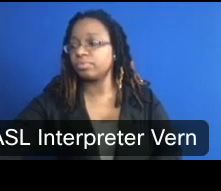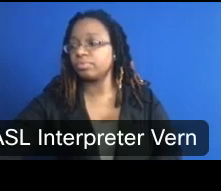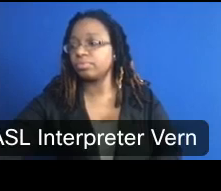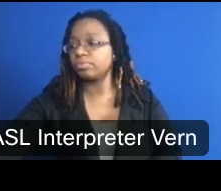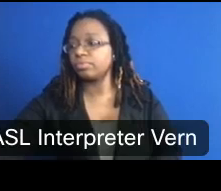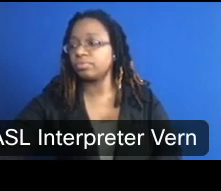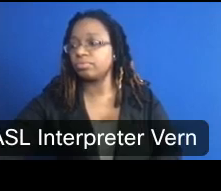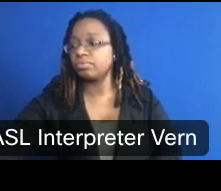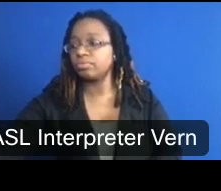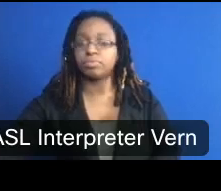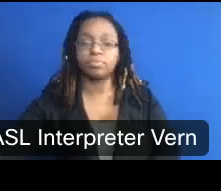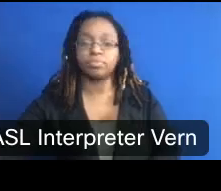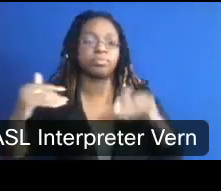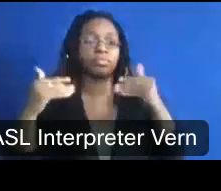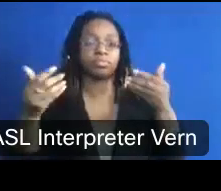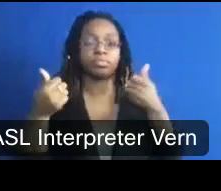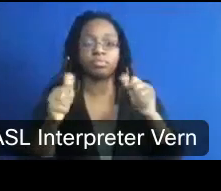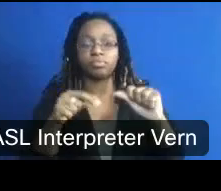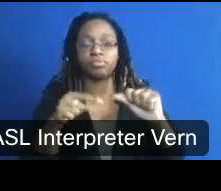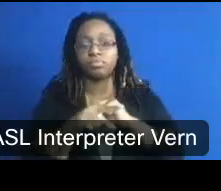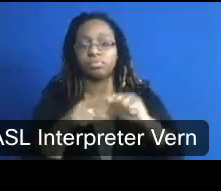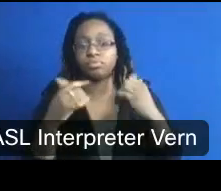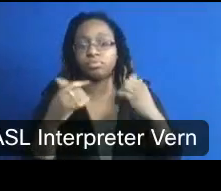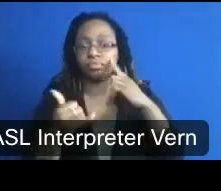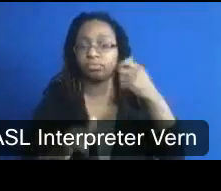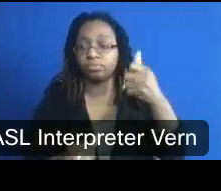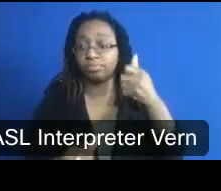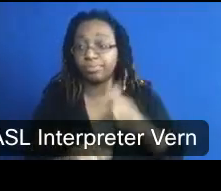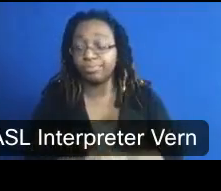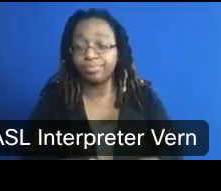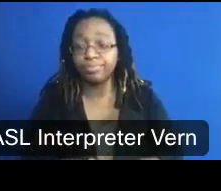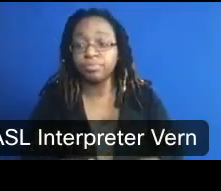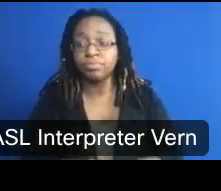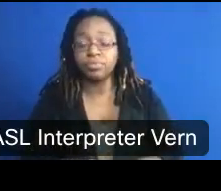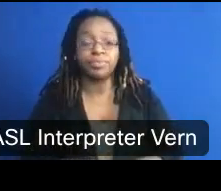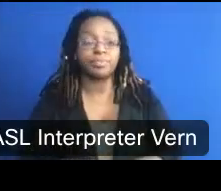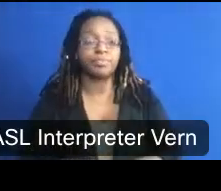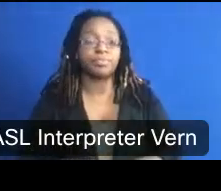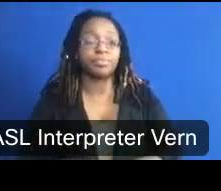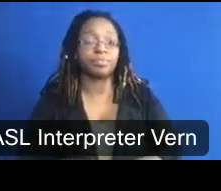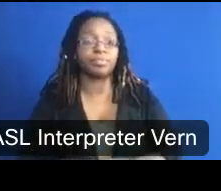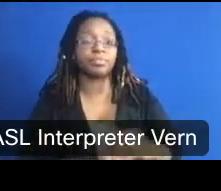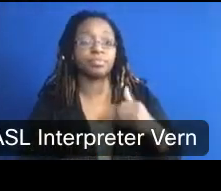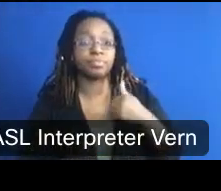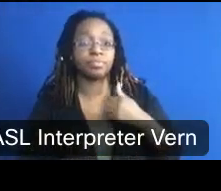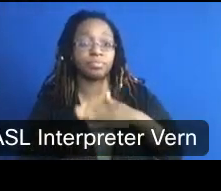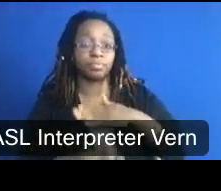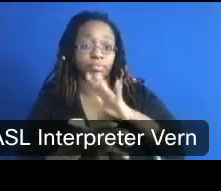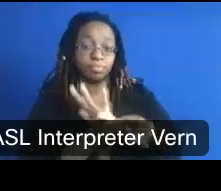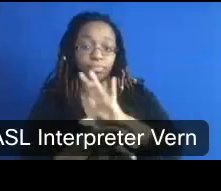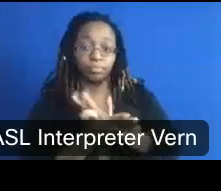and try it for ourselves. So I have my piece of paper here